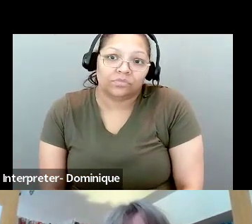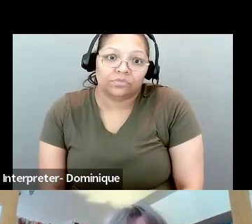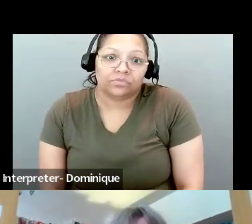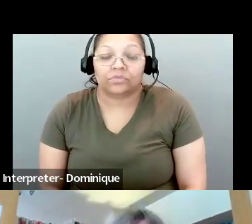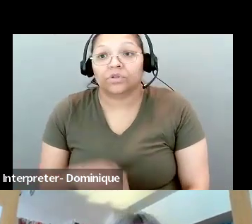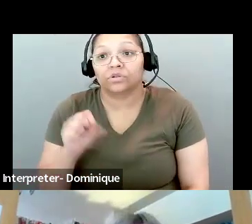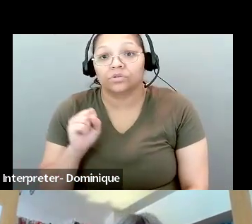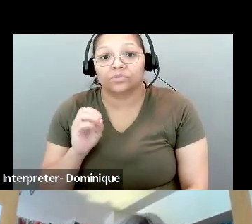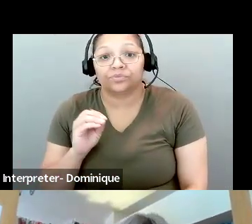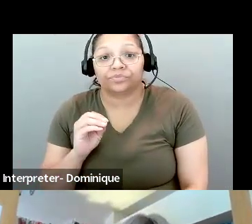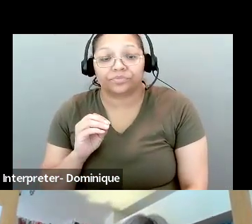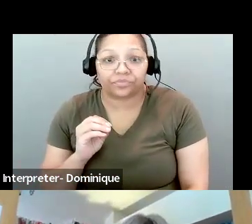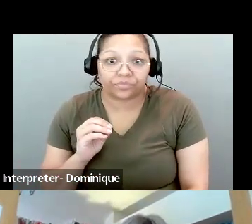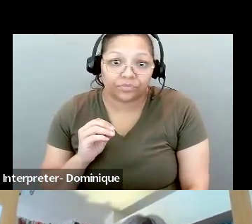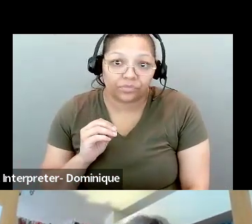So